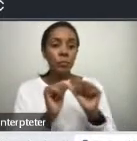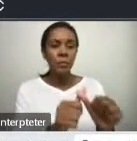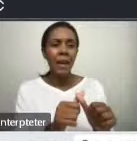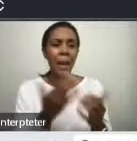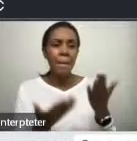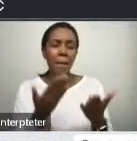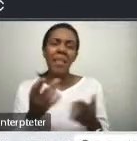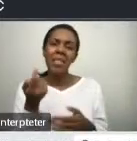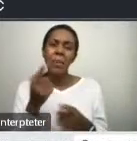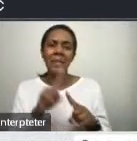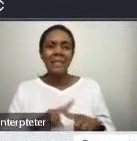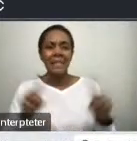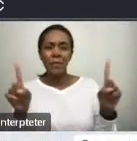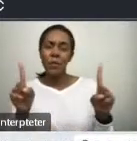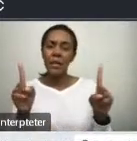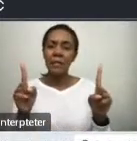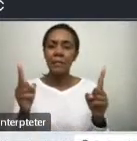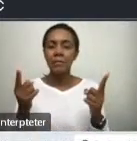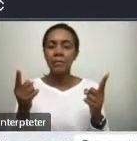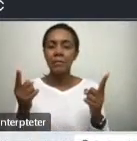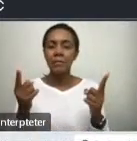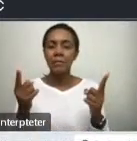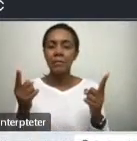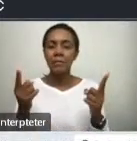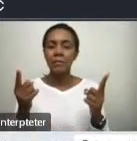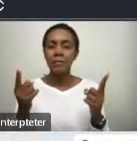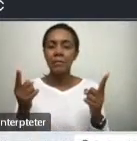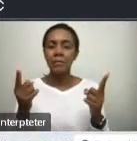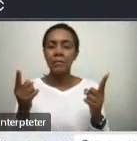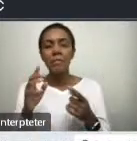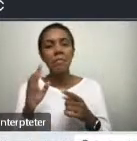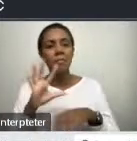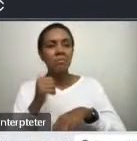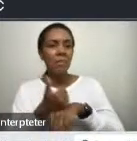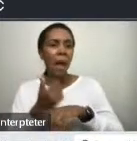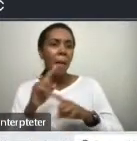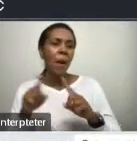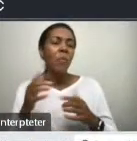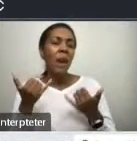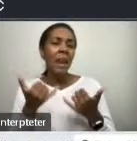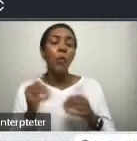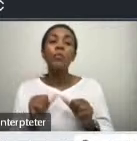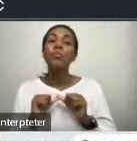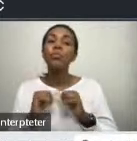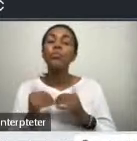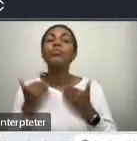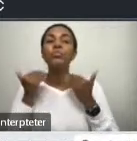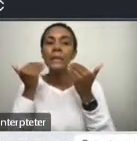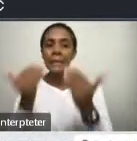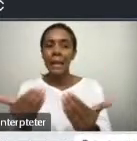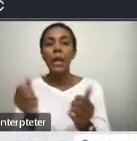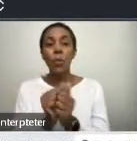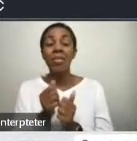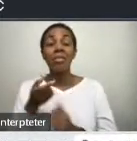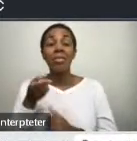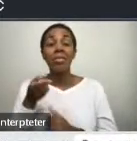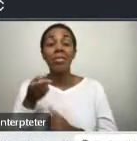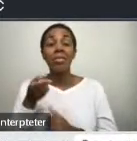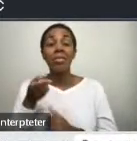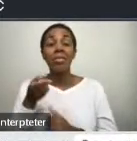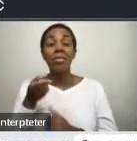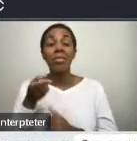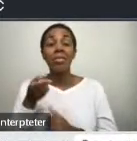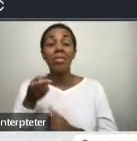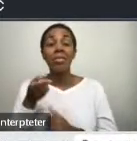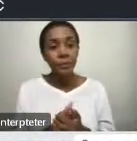different composition, but at this point we're proceeding with this one. It's